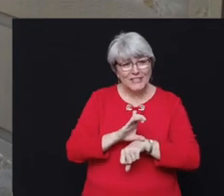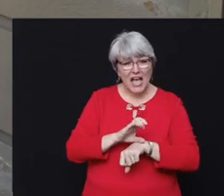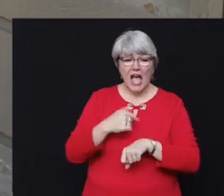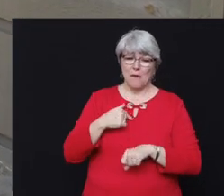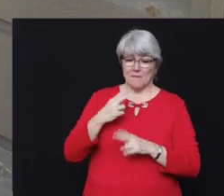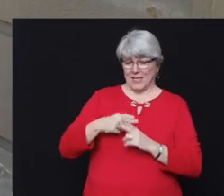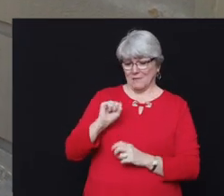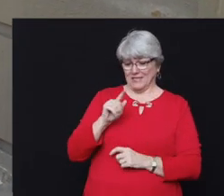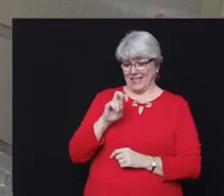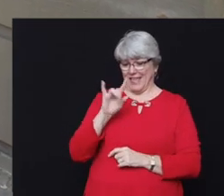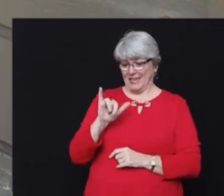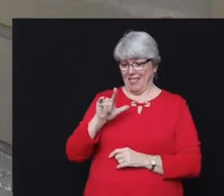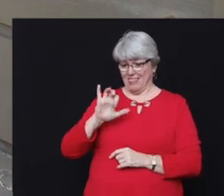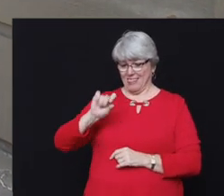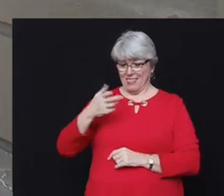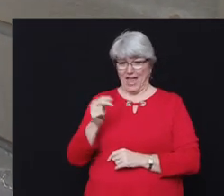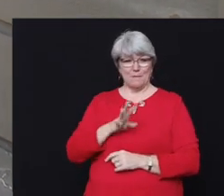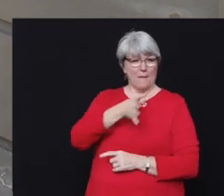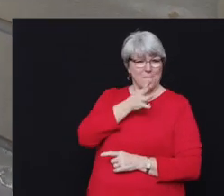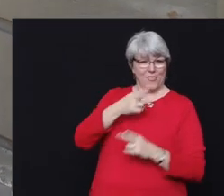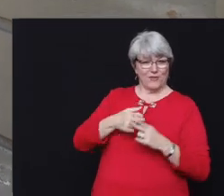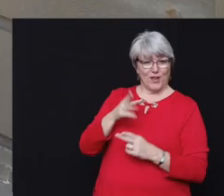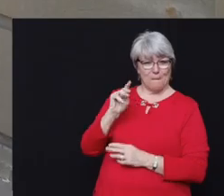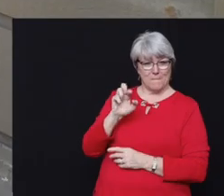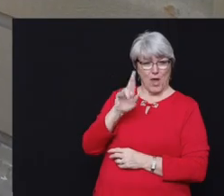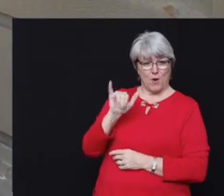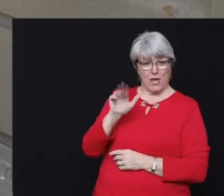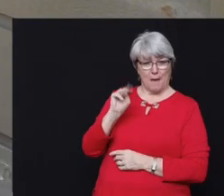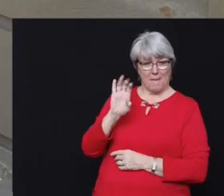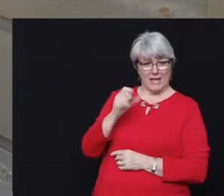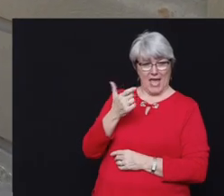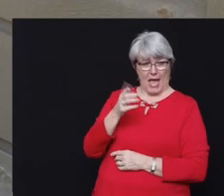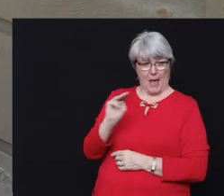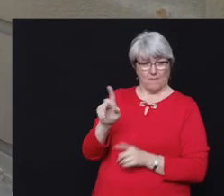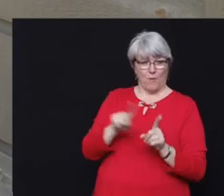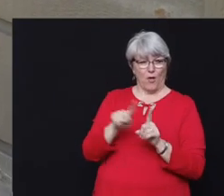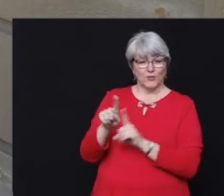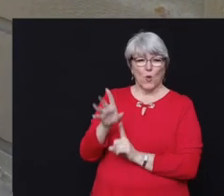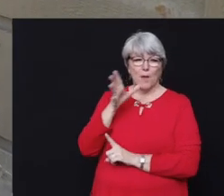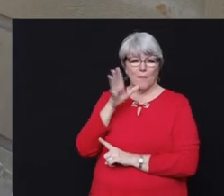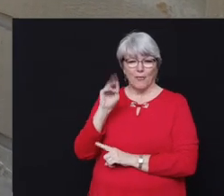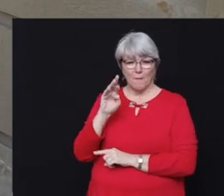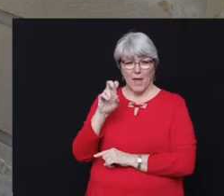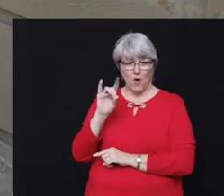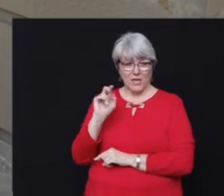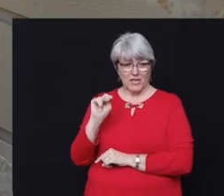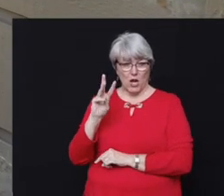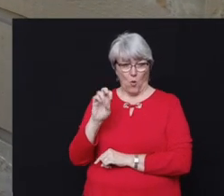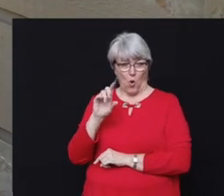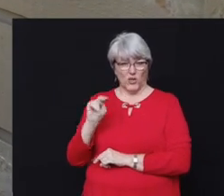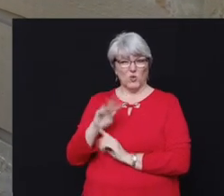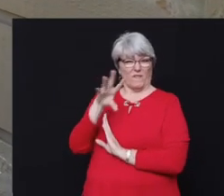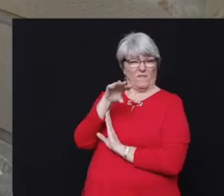Sandy Light, and this is my mother, Mary McHam. She's also the mother of Meriden Warden, who's taking the